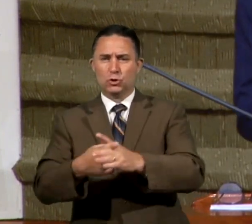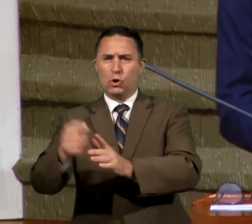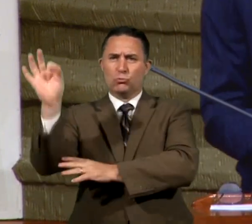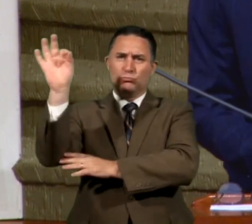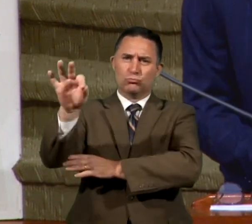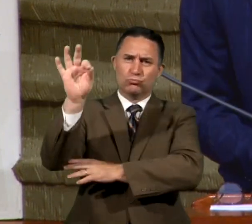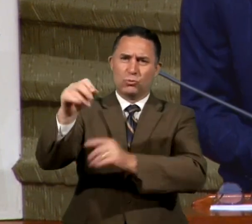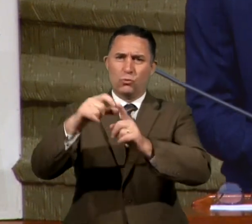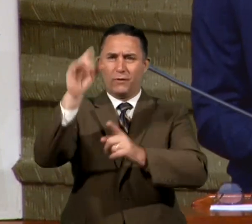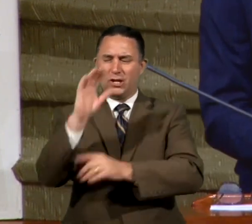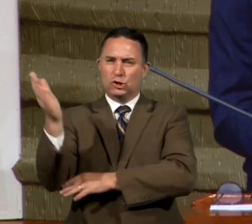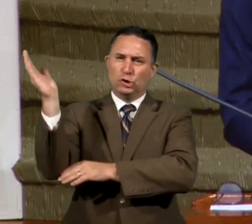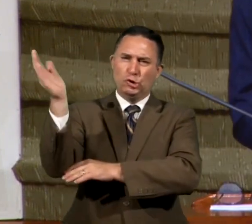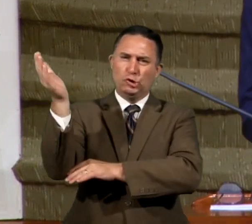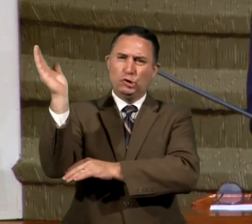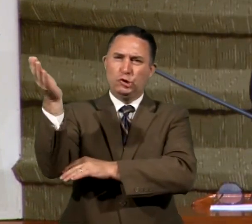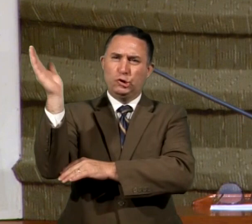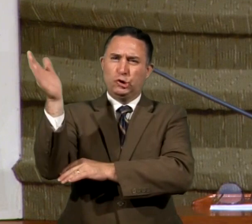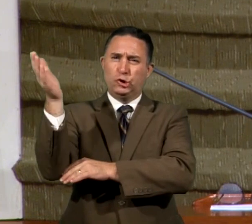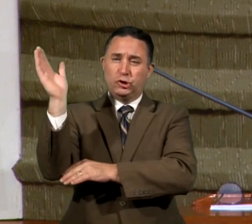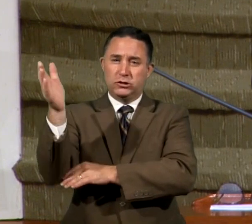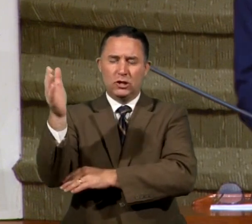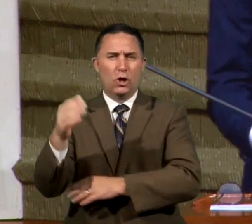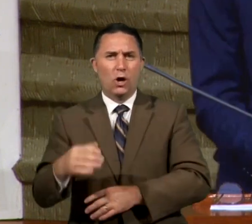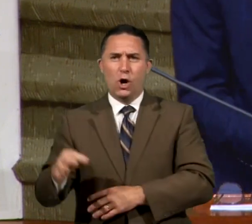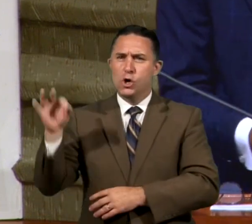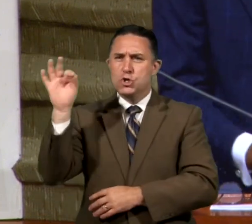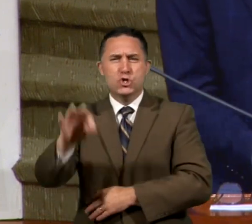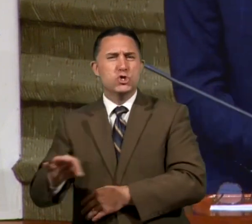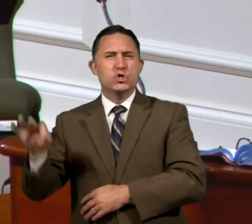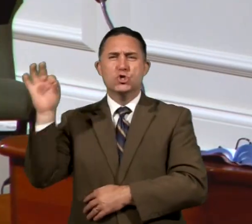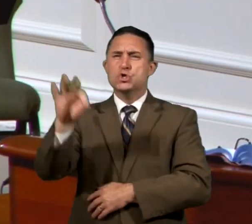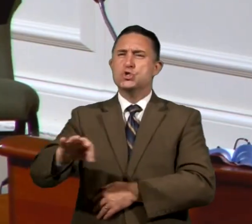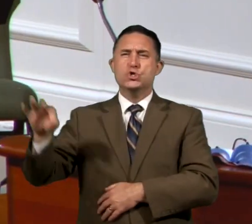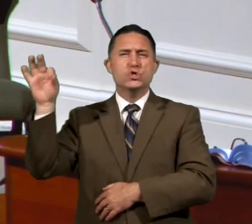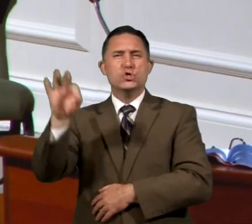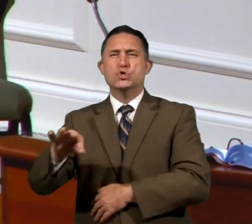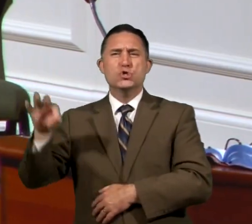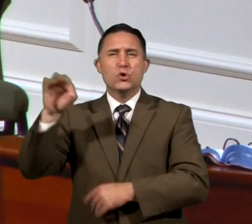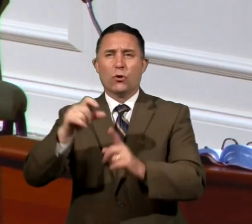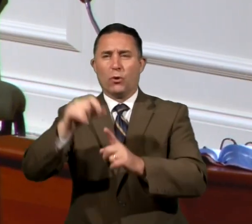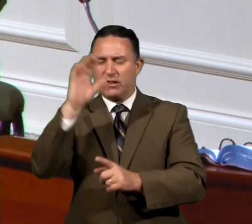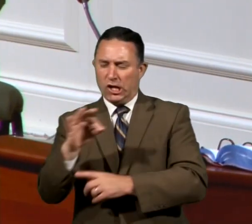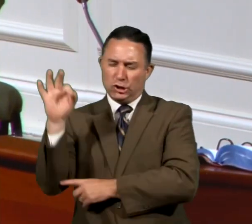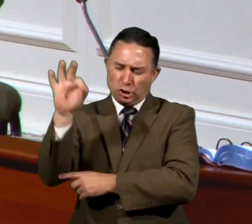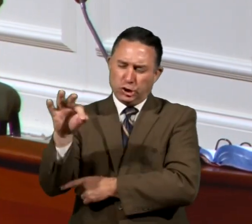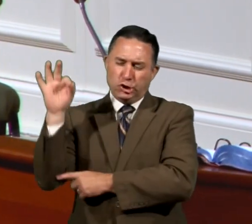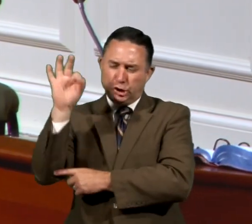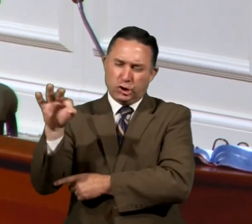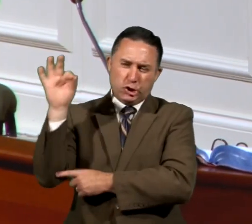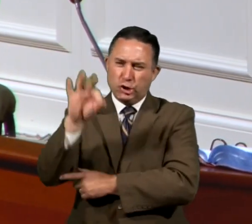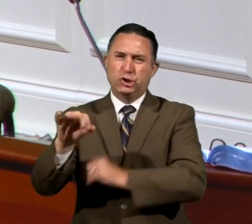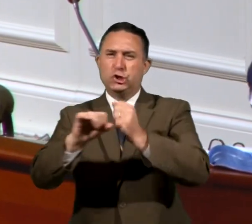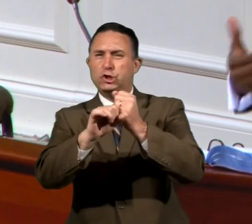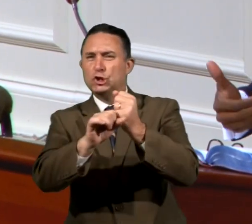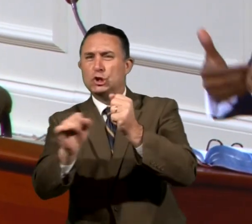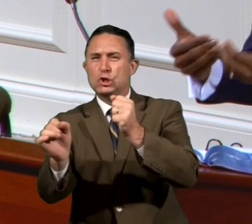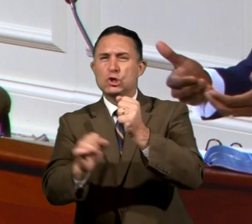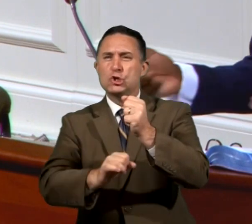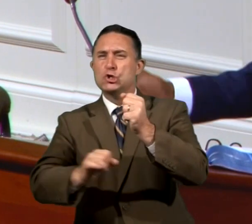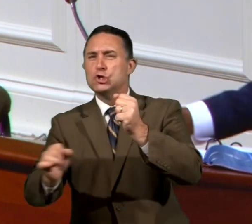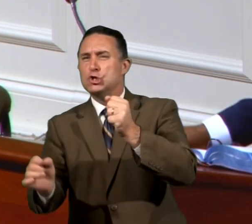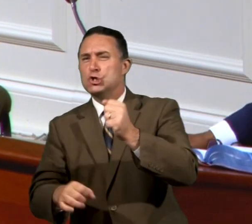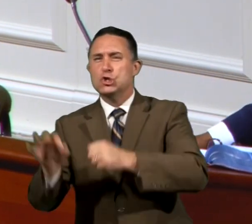the word of God. And he got so carried away with the word of God that he just